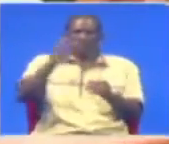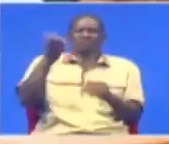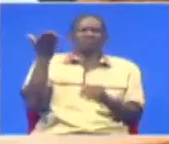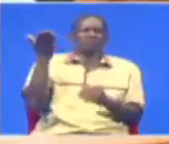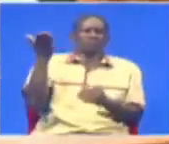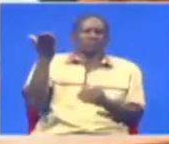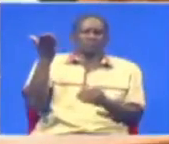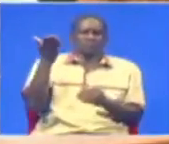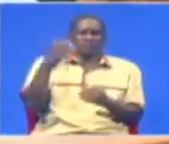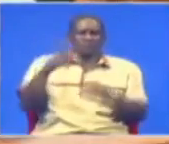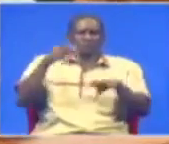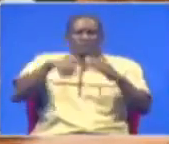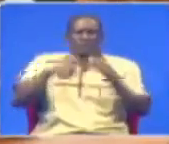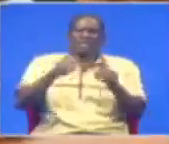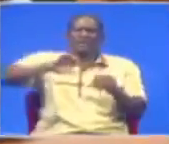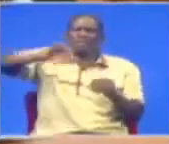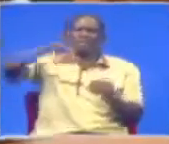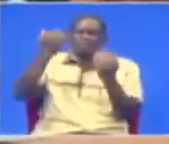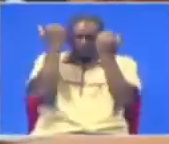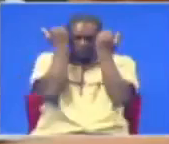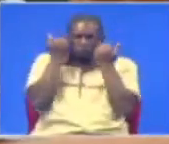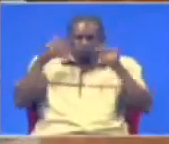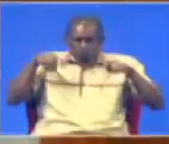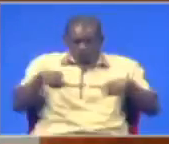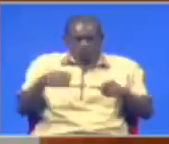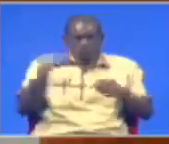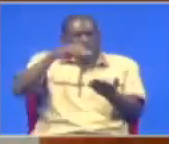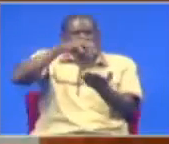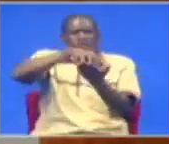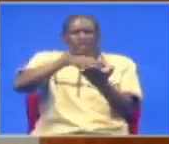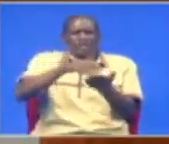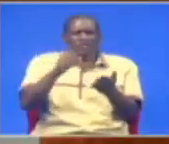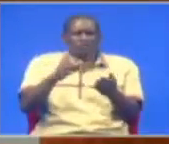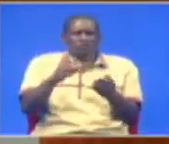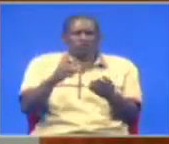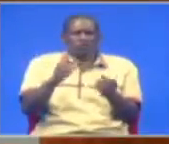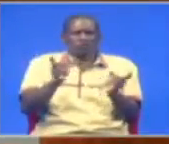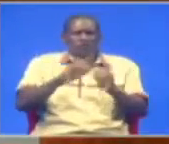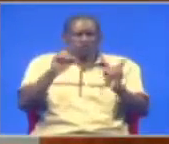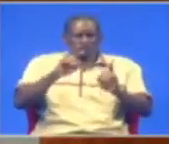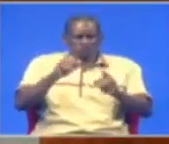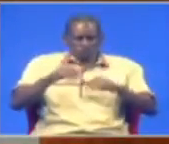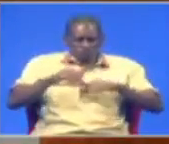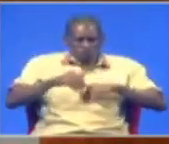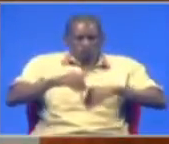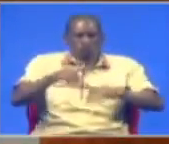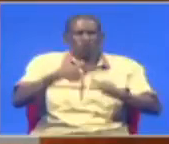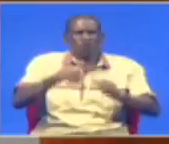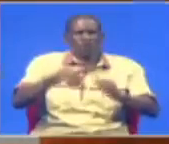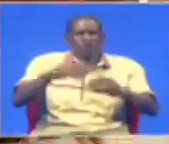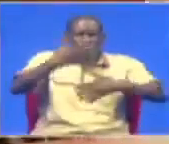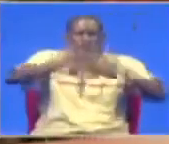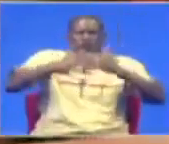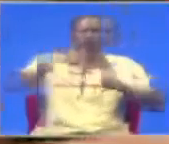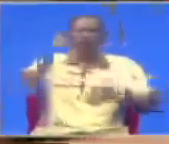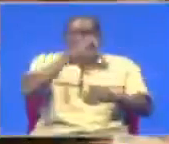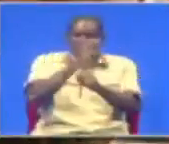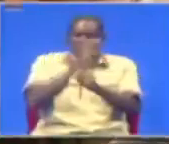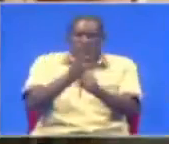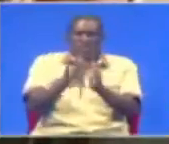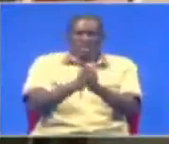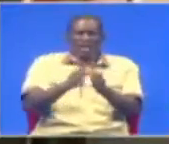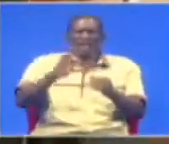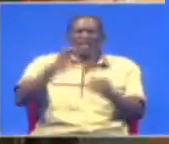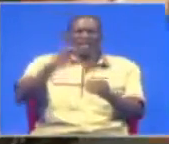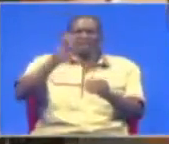was presented at the Milimani Courts to face charges of contravening provisions of the Computer Misuse and